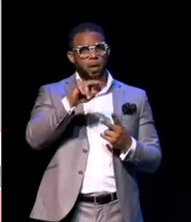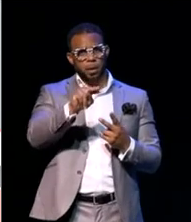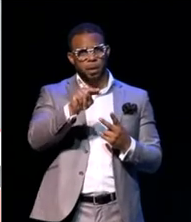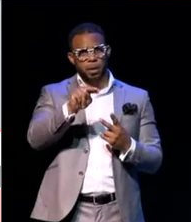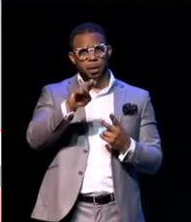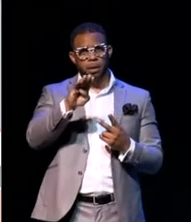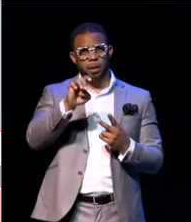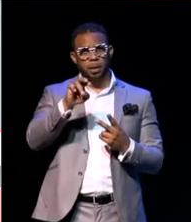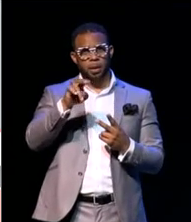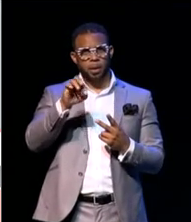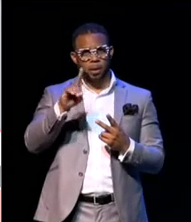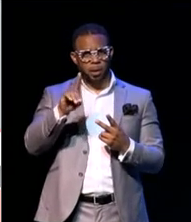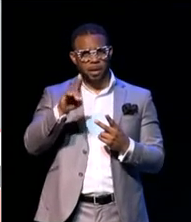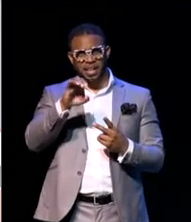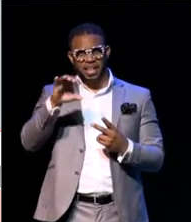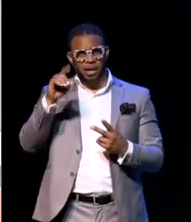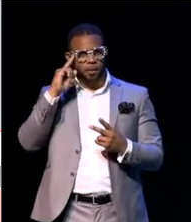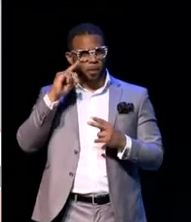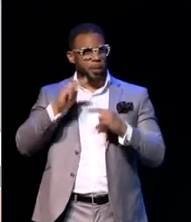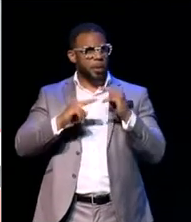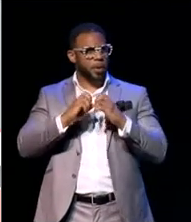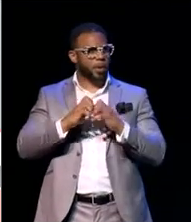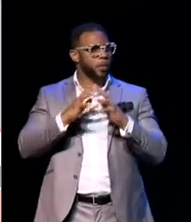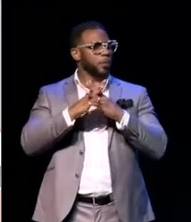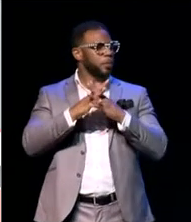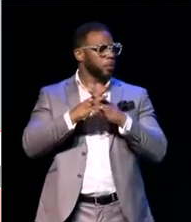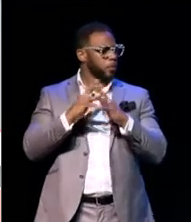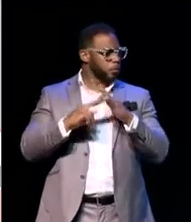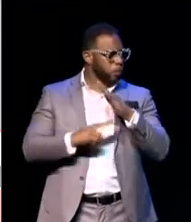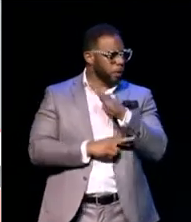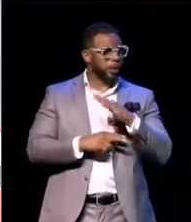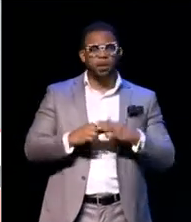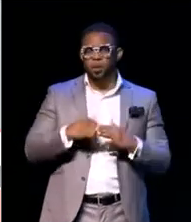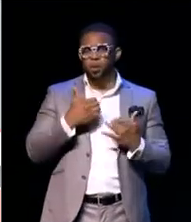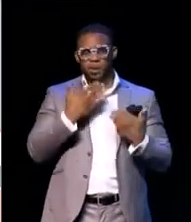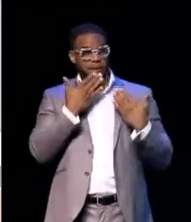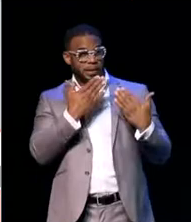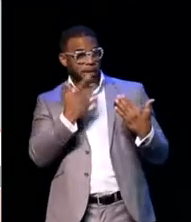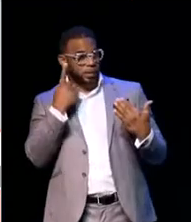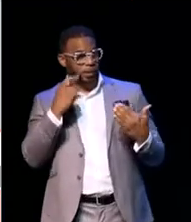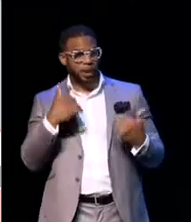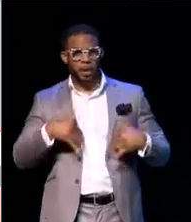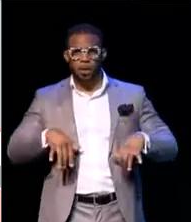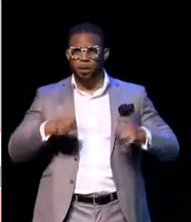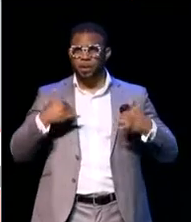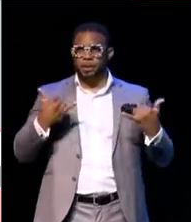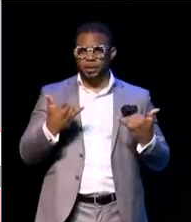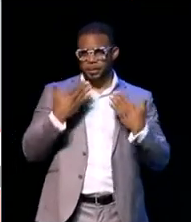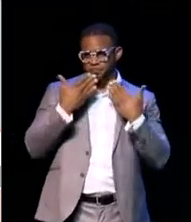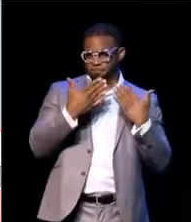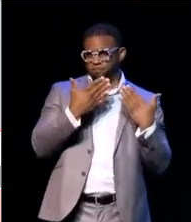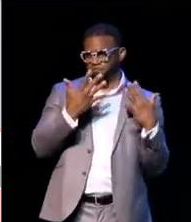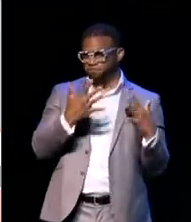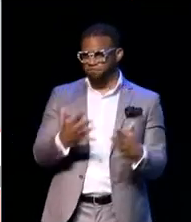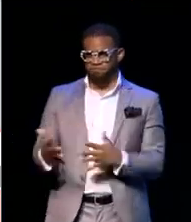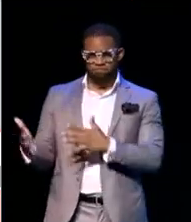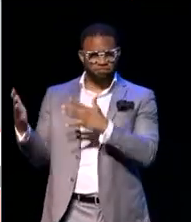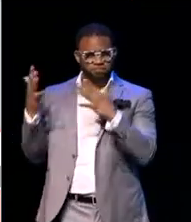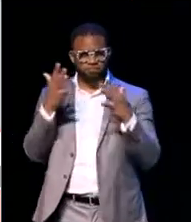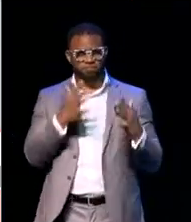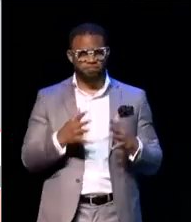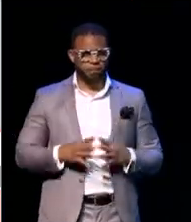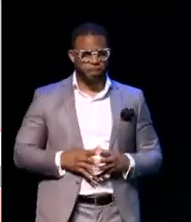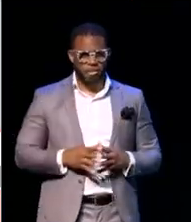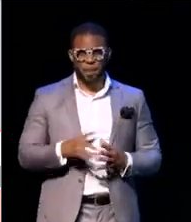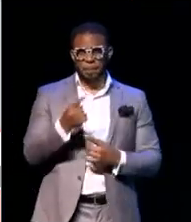the CEO of Building Bridges, and we want to thank them for having us today. Please give the ARC a